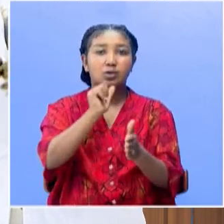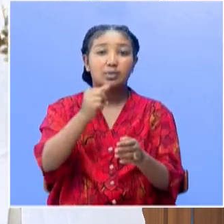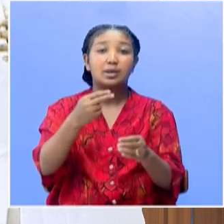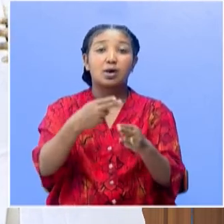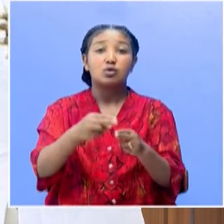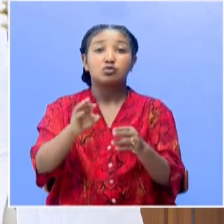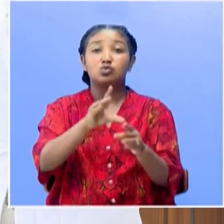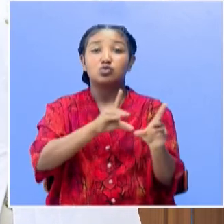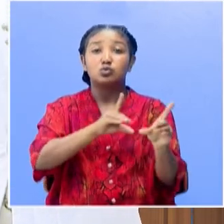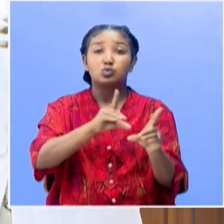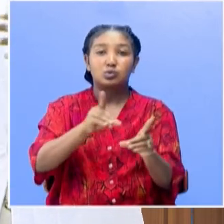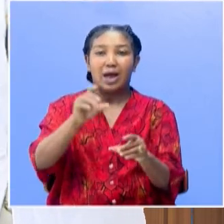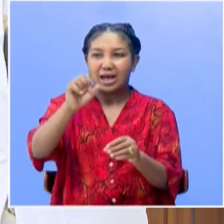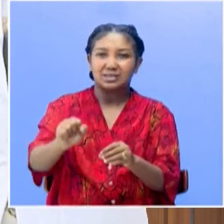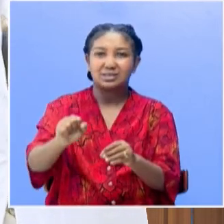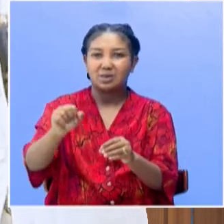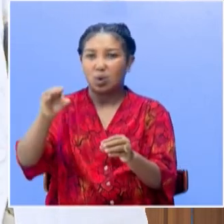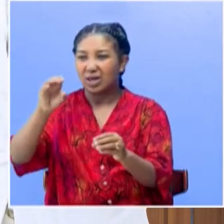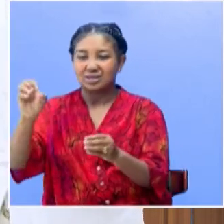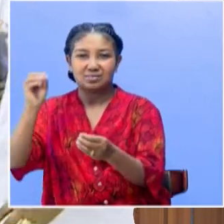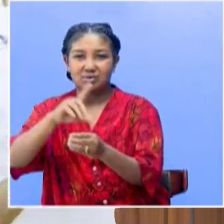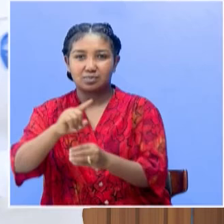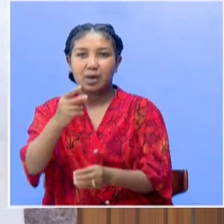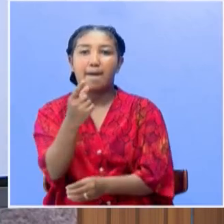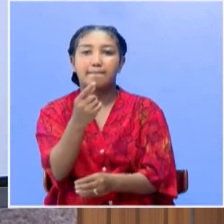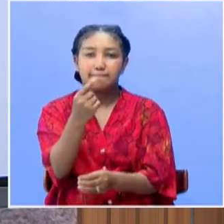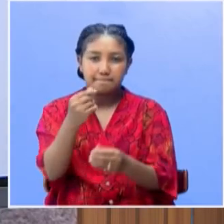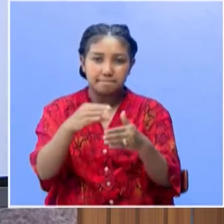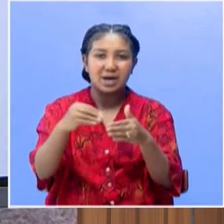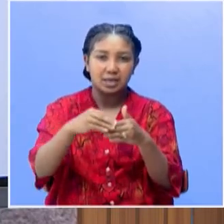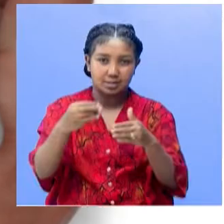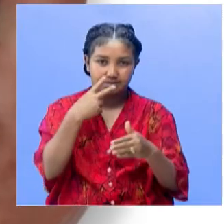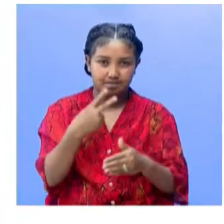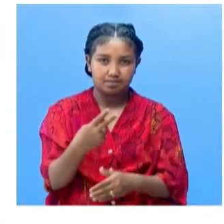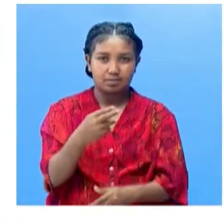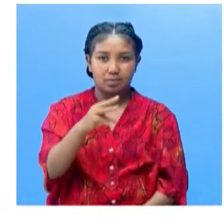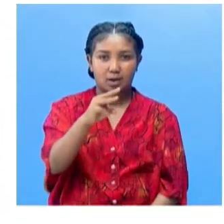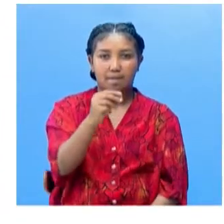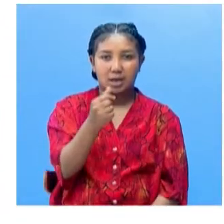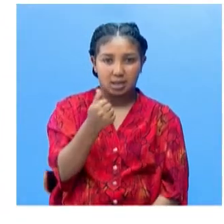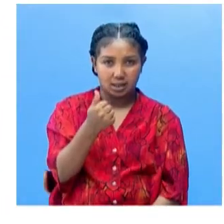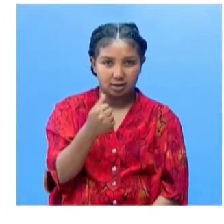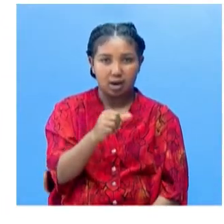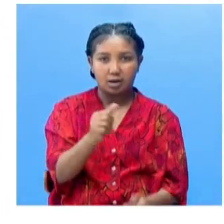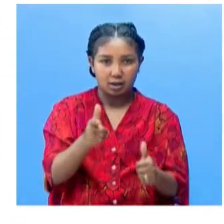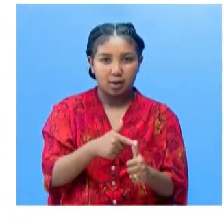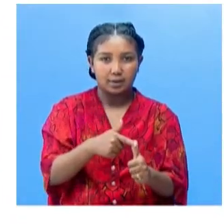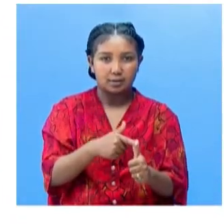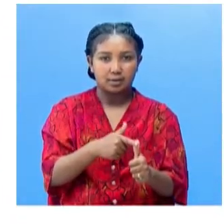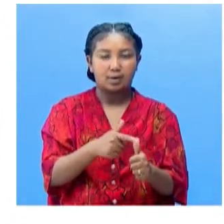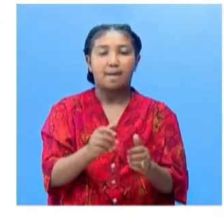are those words that cannot be plural. Money. Let me give you one. I told you it's bread.